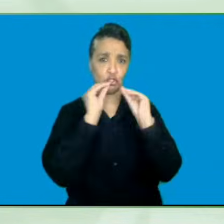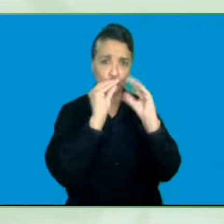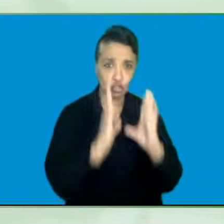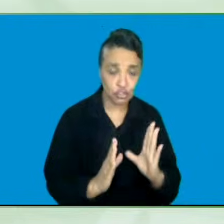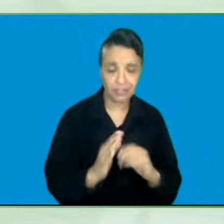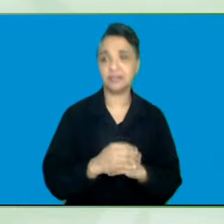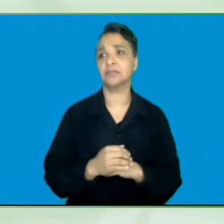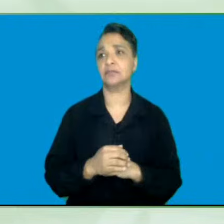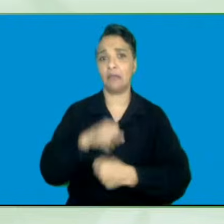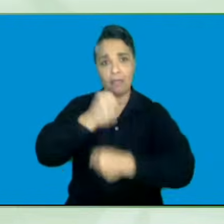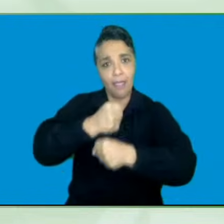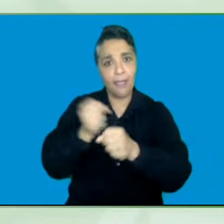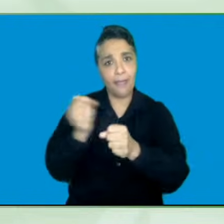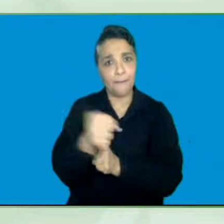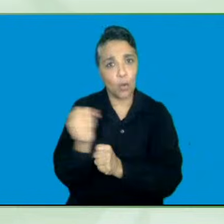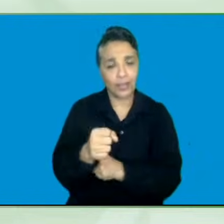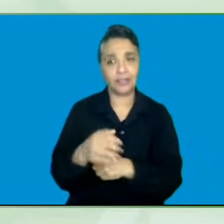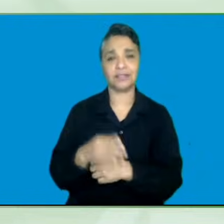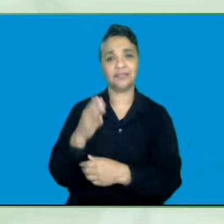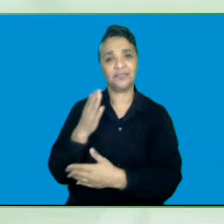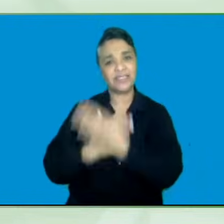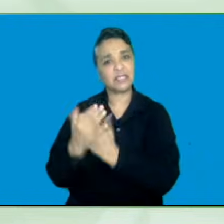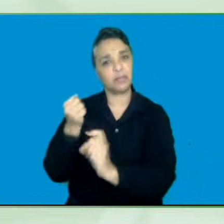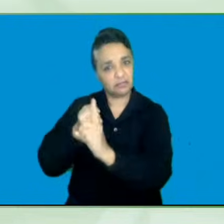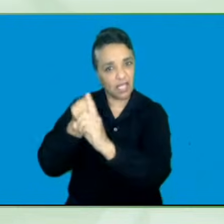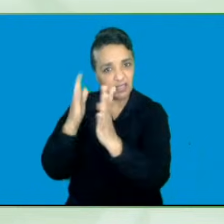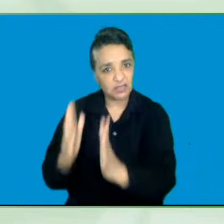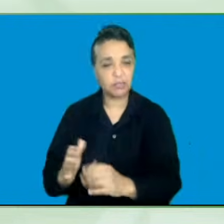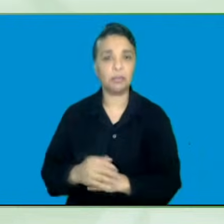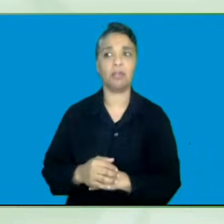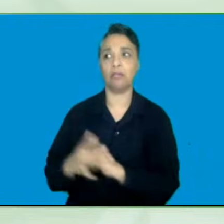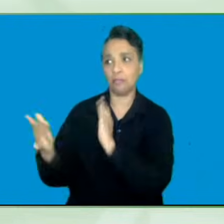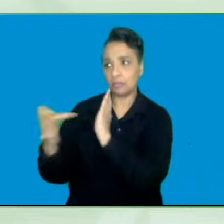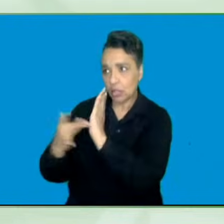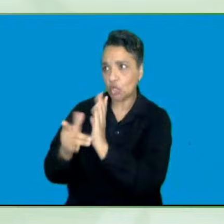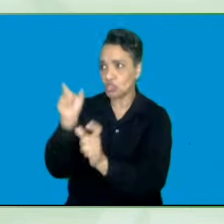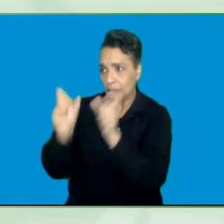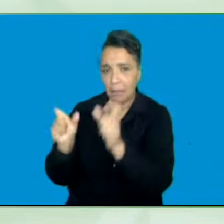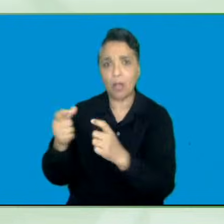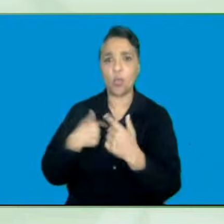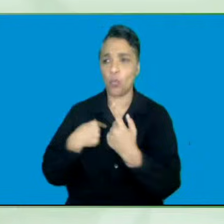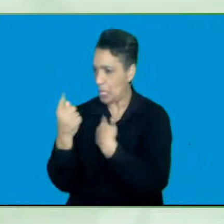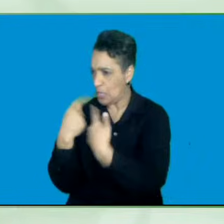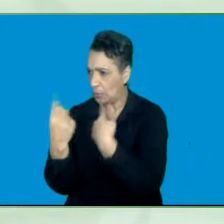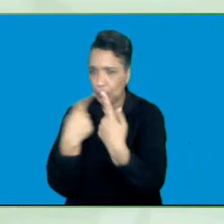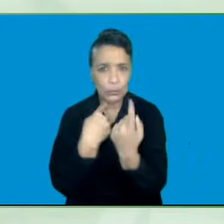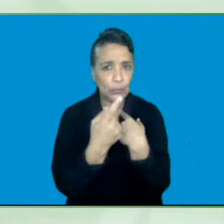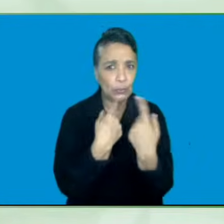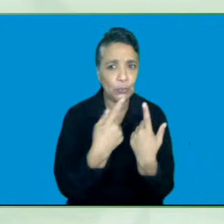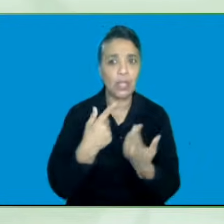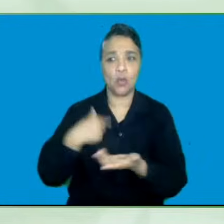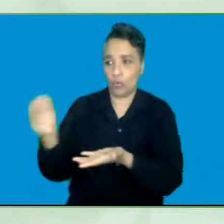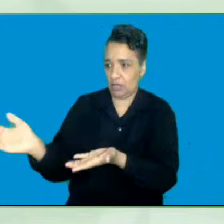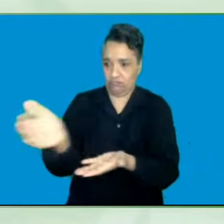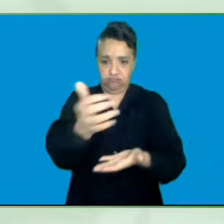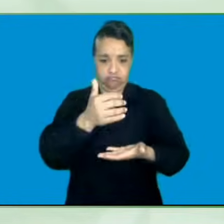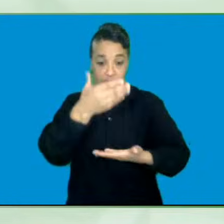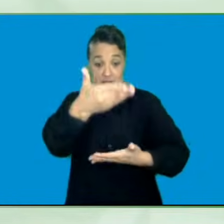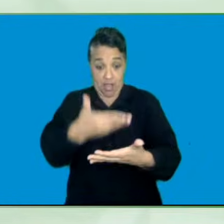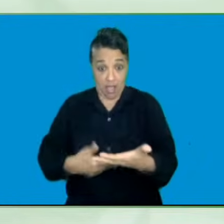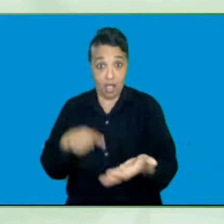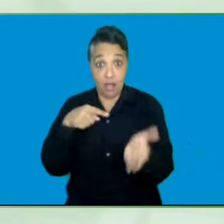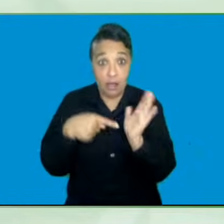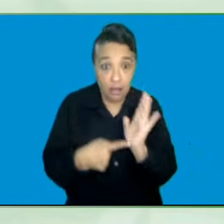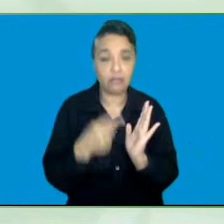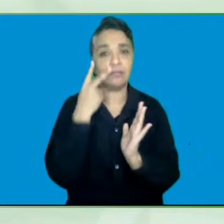disability advocates, technologists, and gathered lots of interesting examples of how AI is being used to support